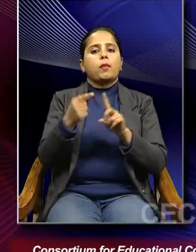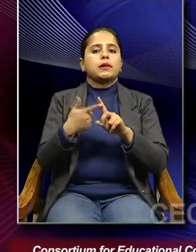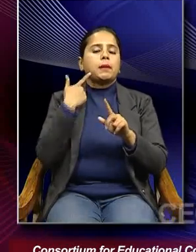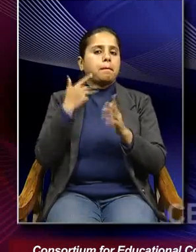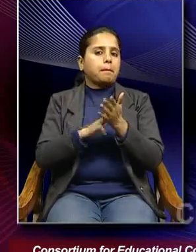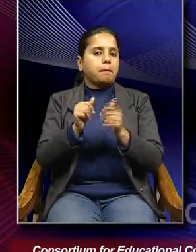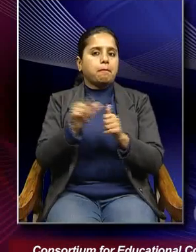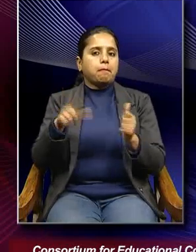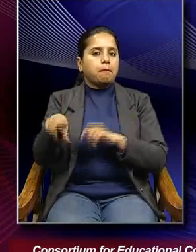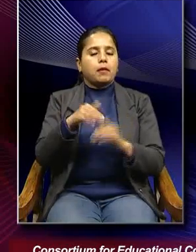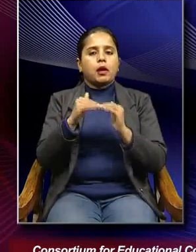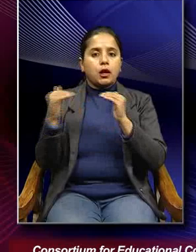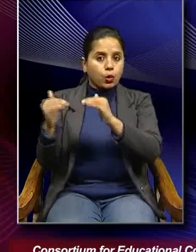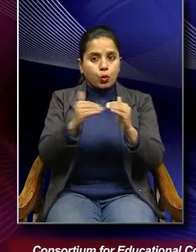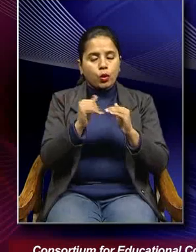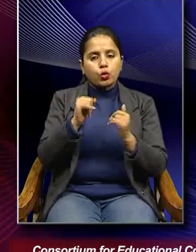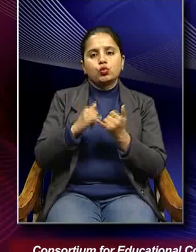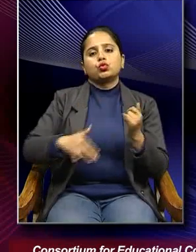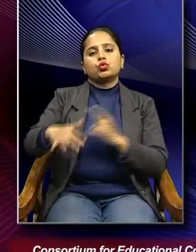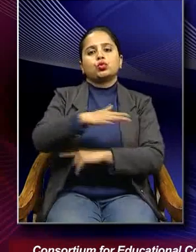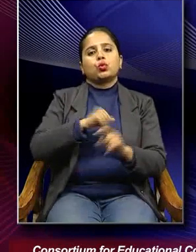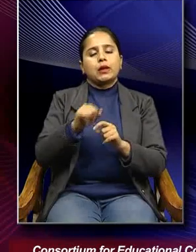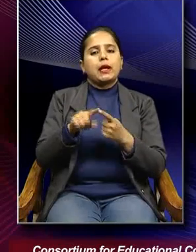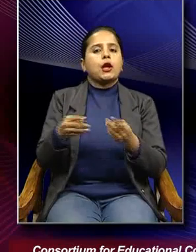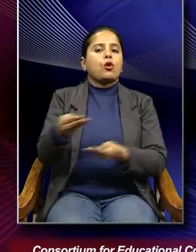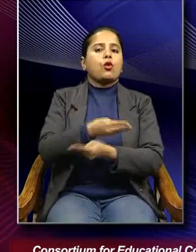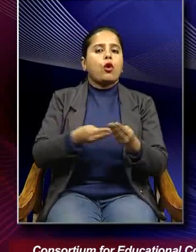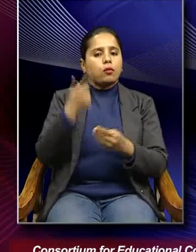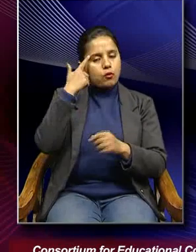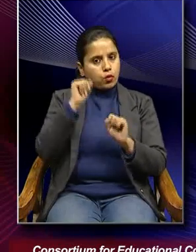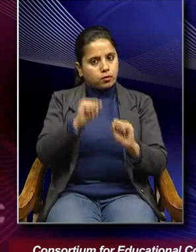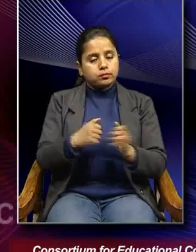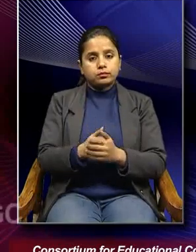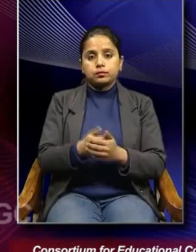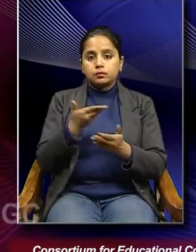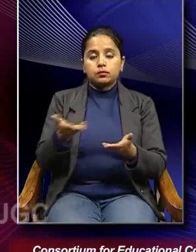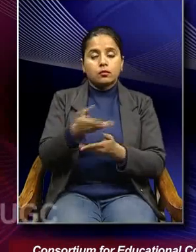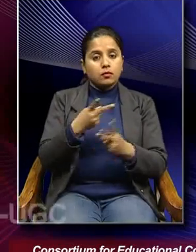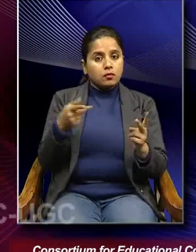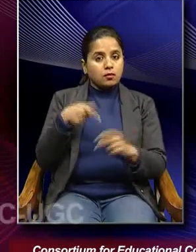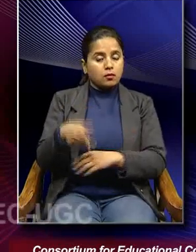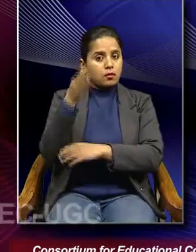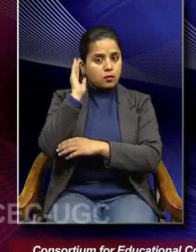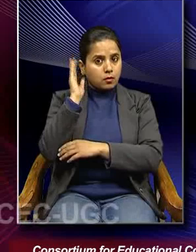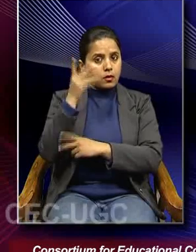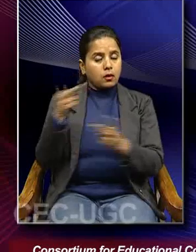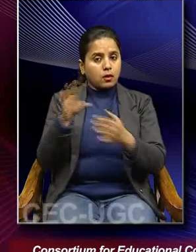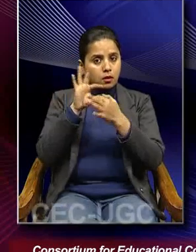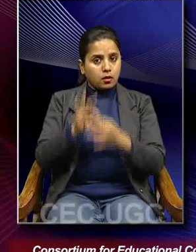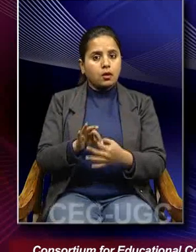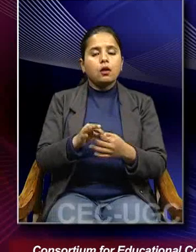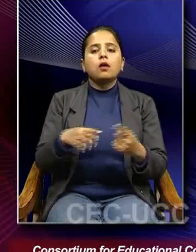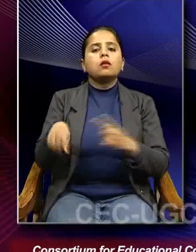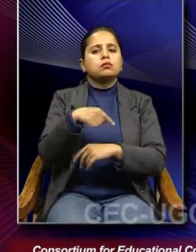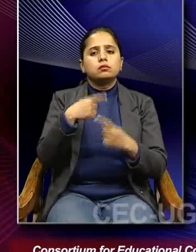equilibrium of the society or the economy, for this economy. Now this particular section part of the lecture,